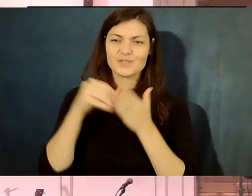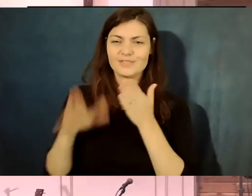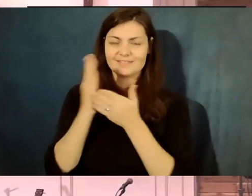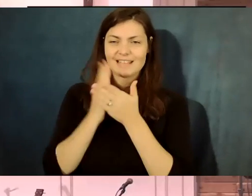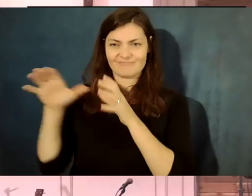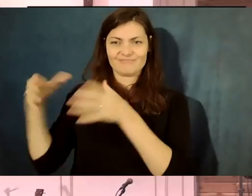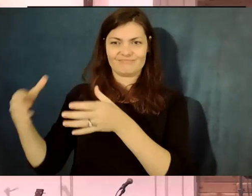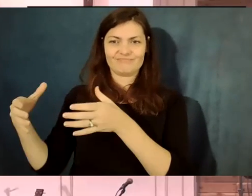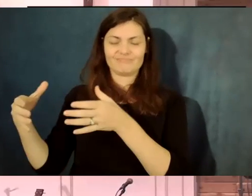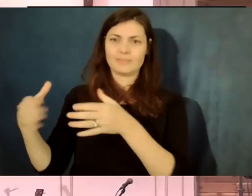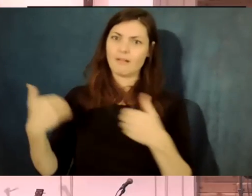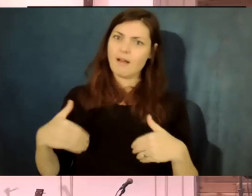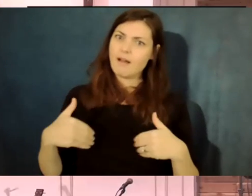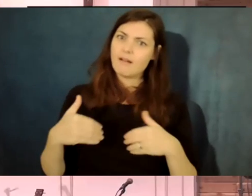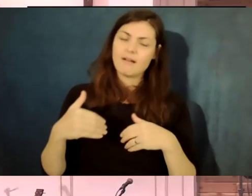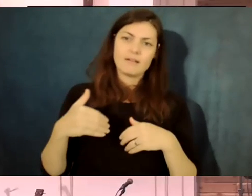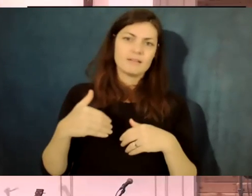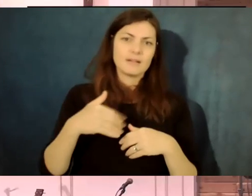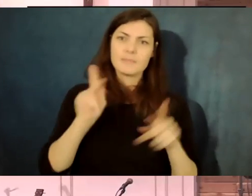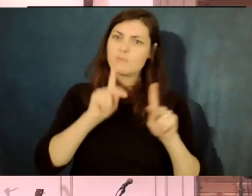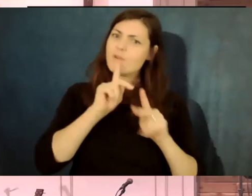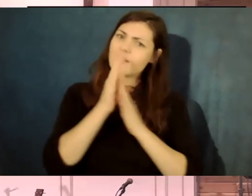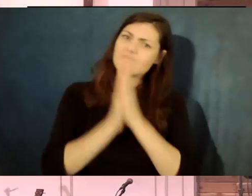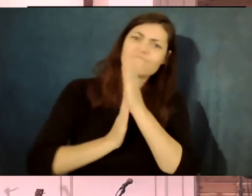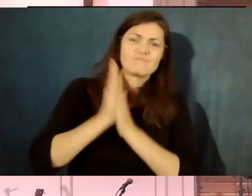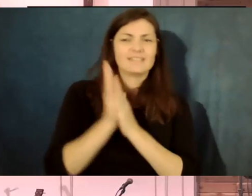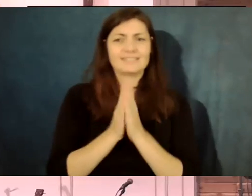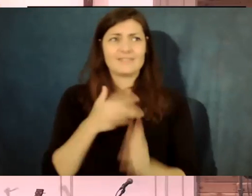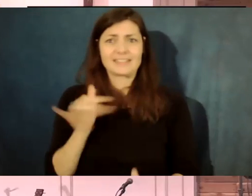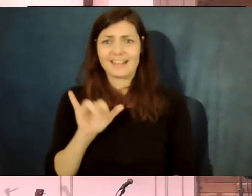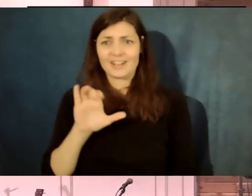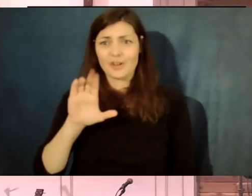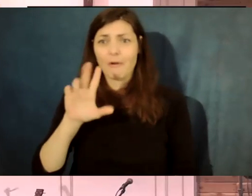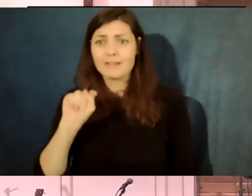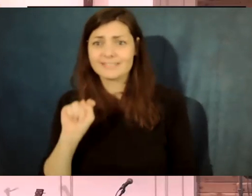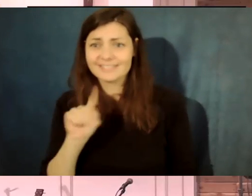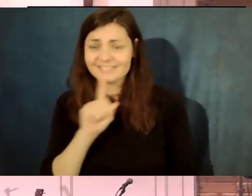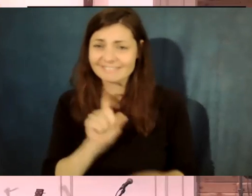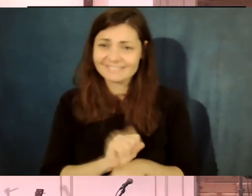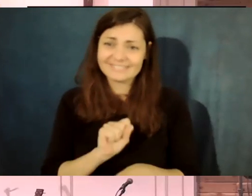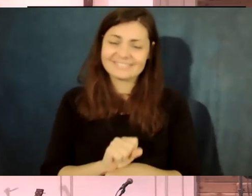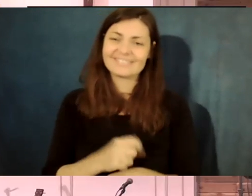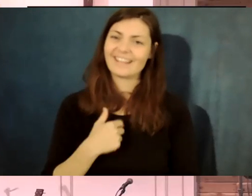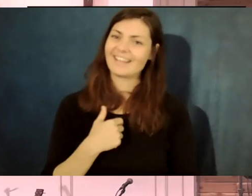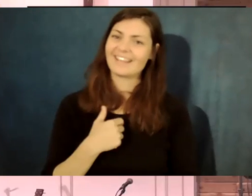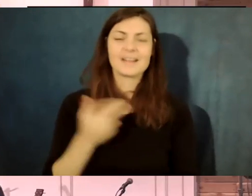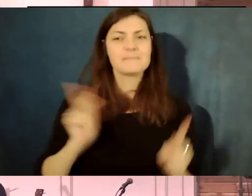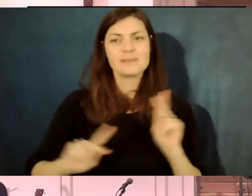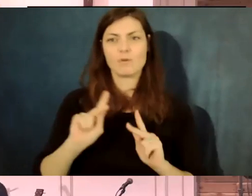unity and a passion. It is a little cultish, I have to say. And people are